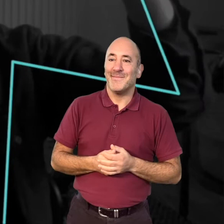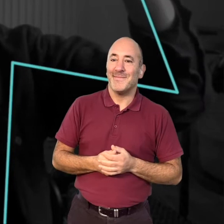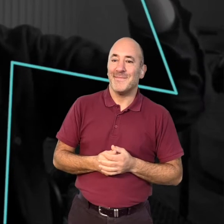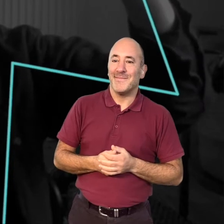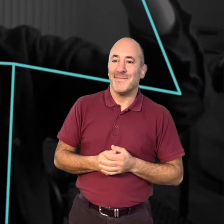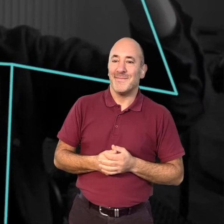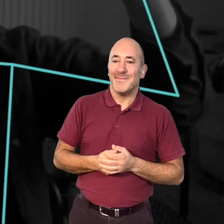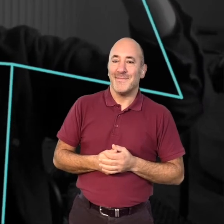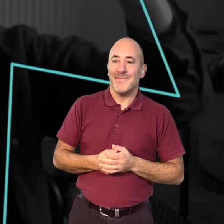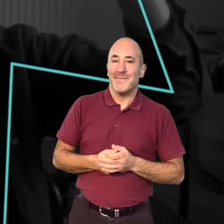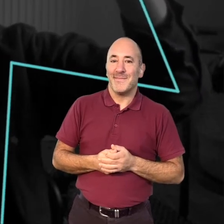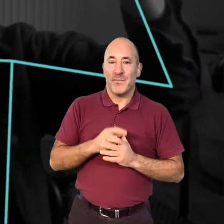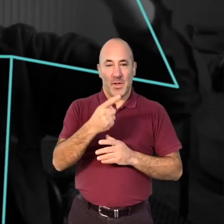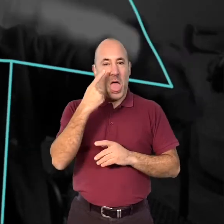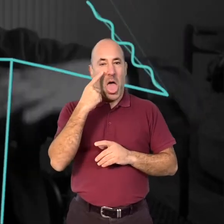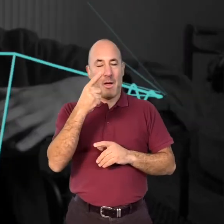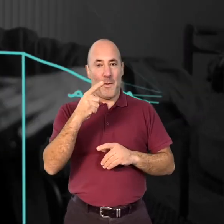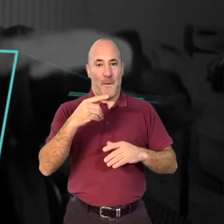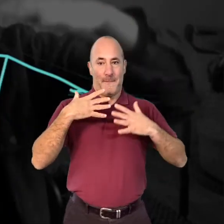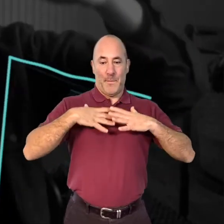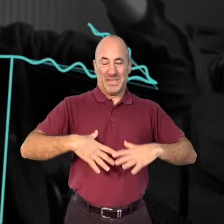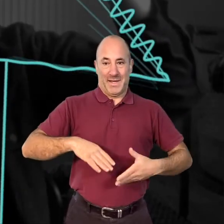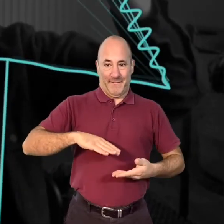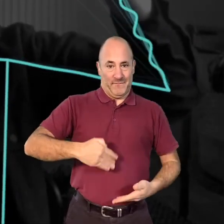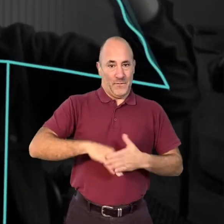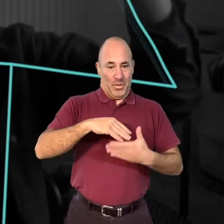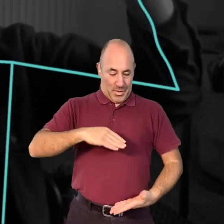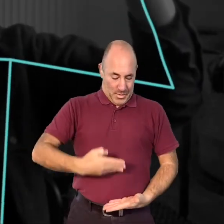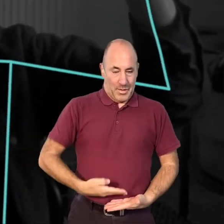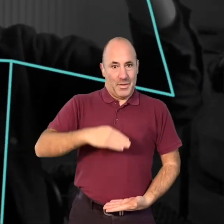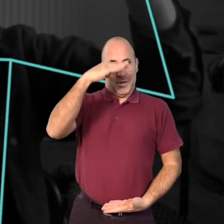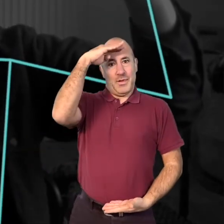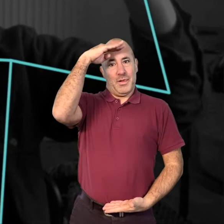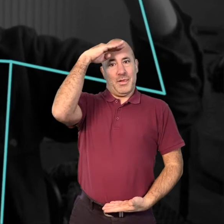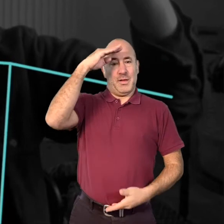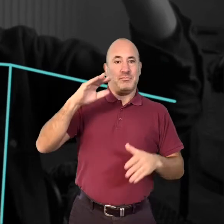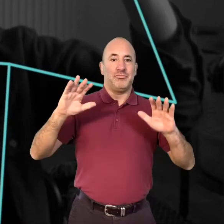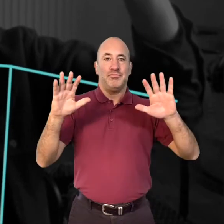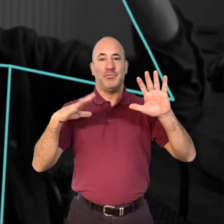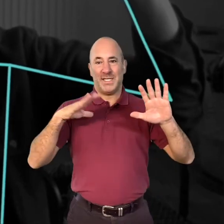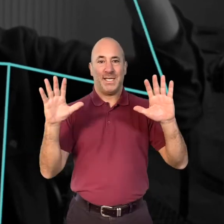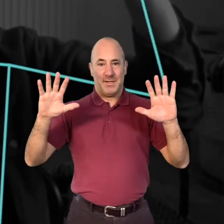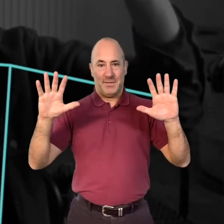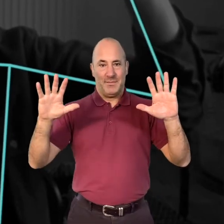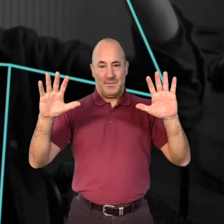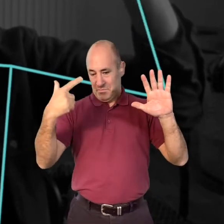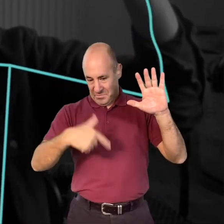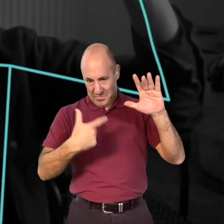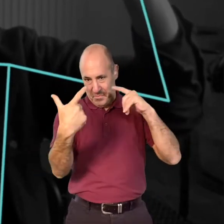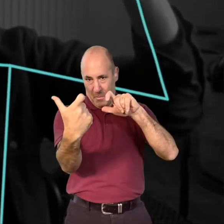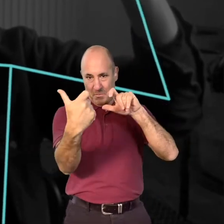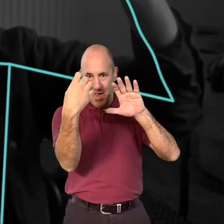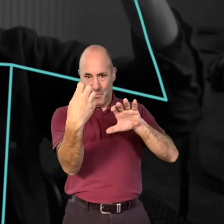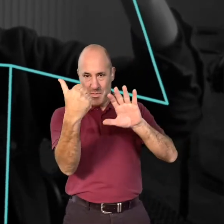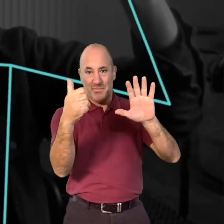Have a go at getting your whole of your top half of your body in, and then do